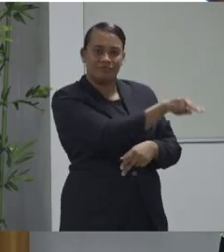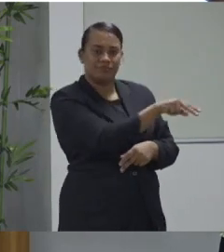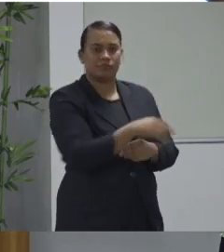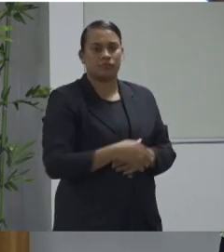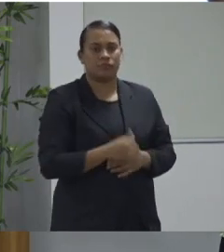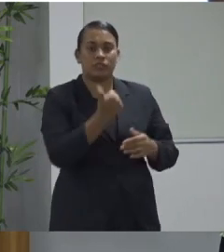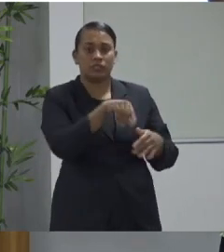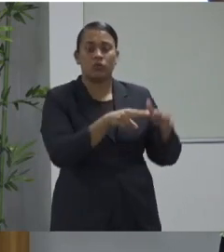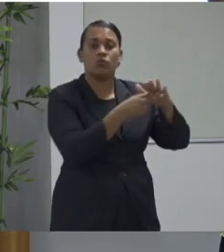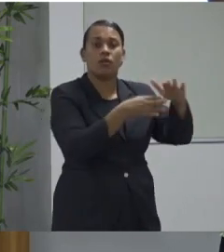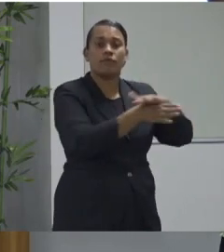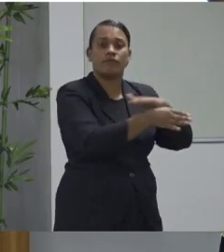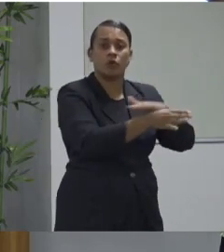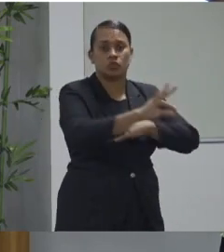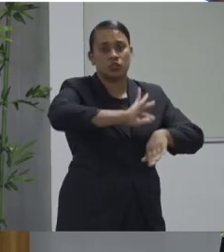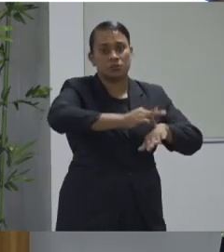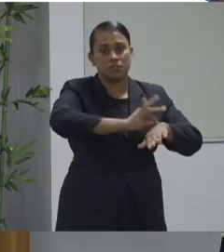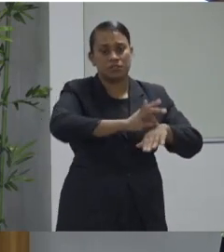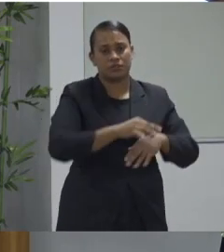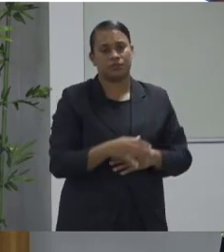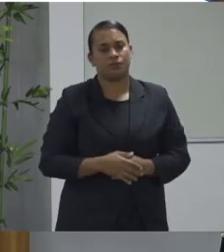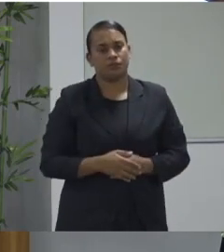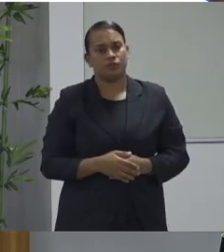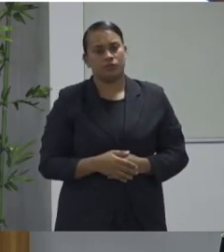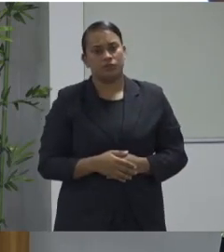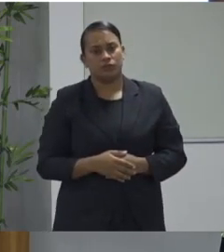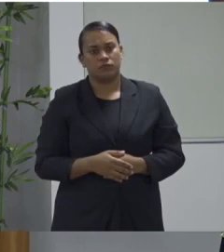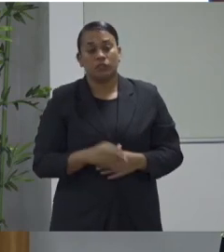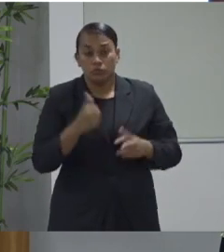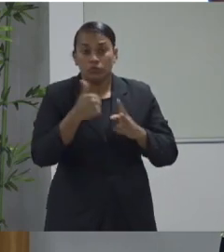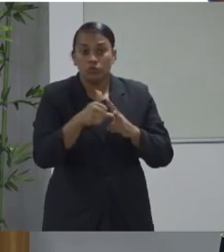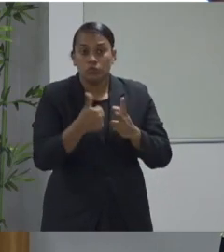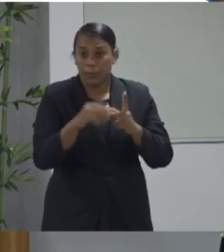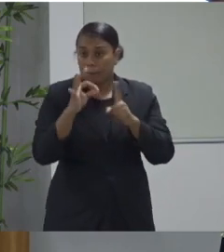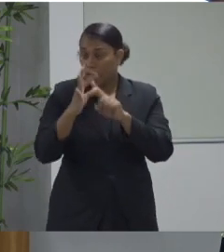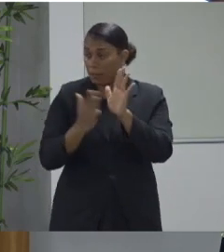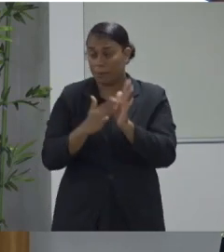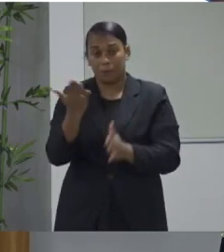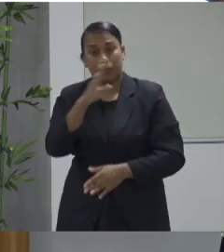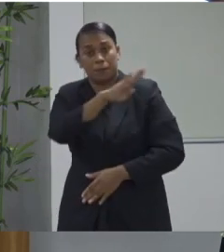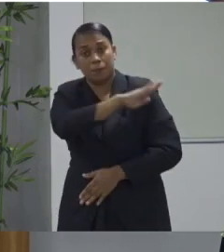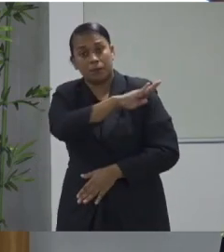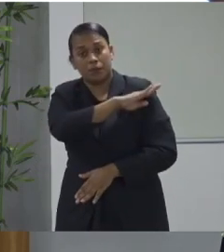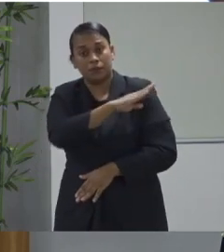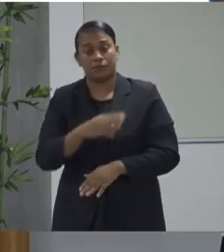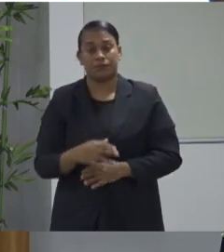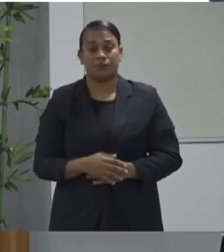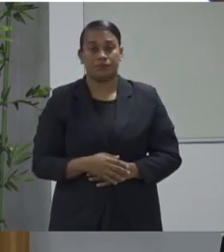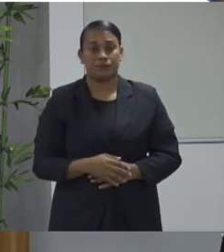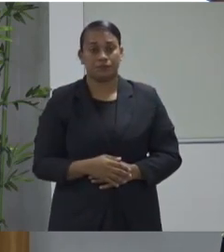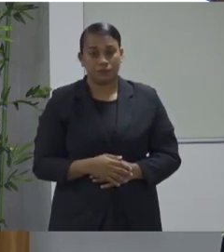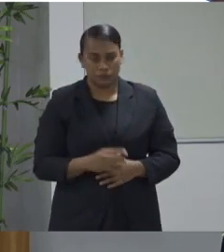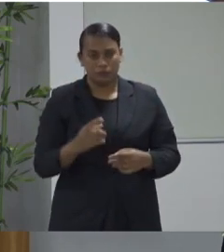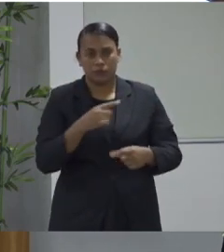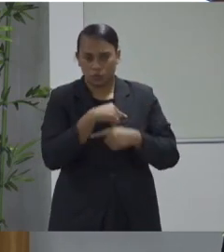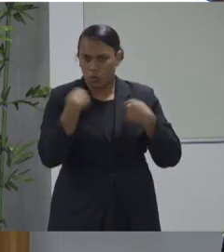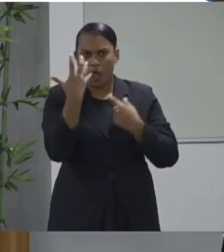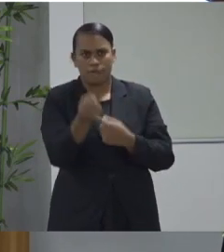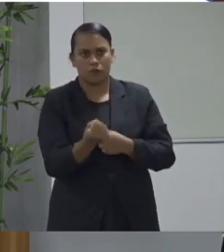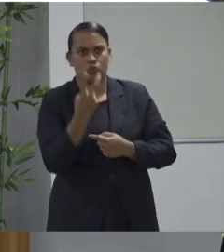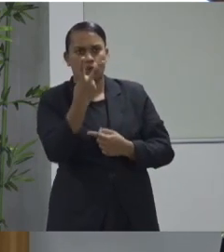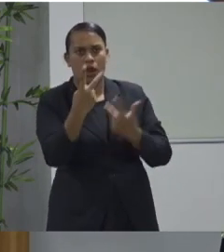Facility. As also stated by the Honourable Prime Minister, we have 2 other cases of